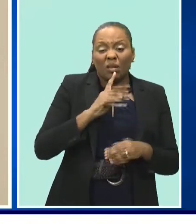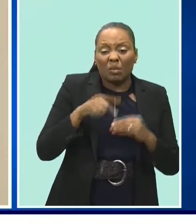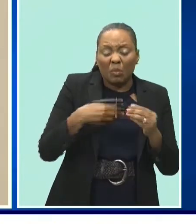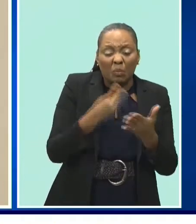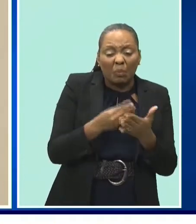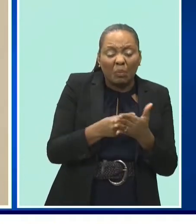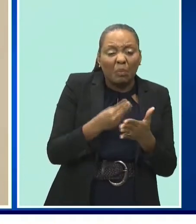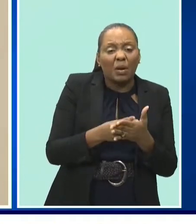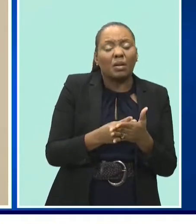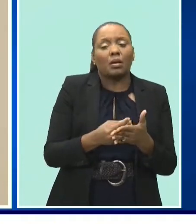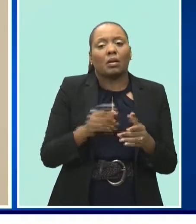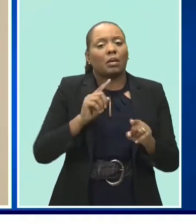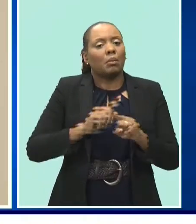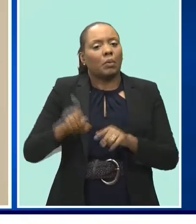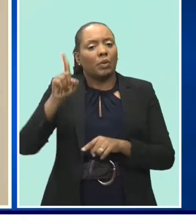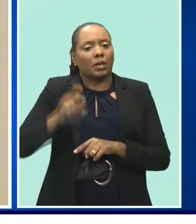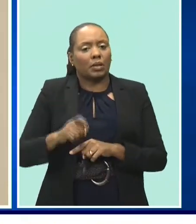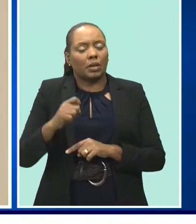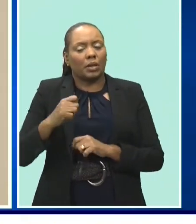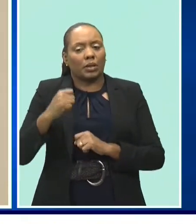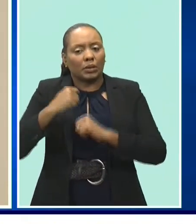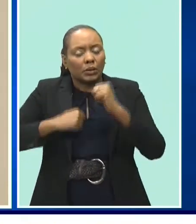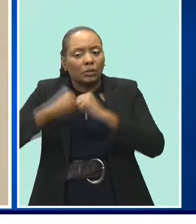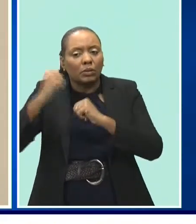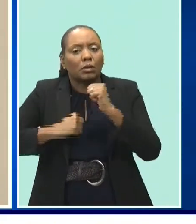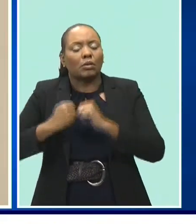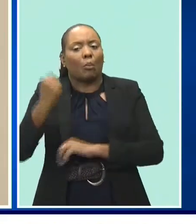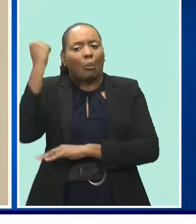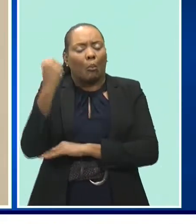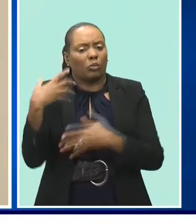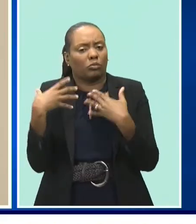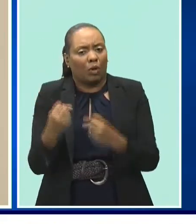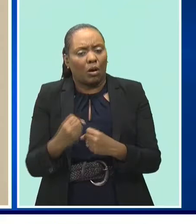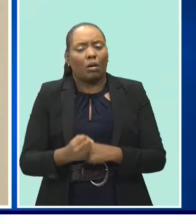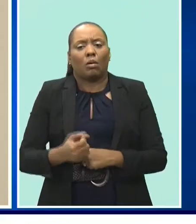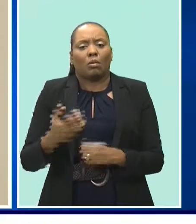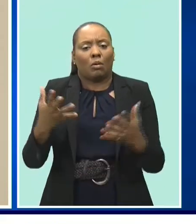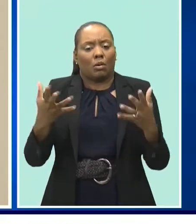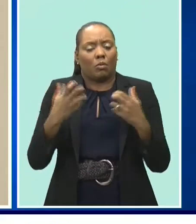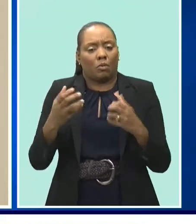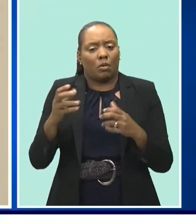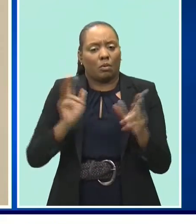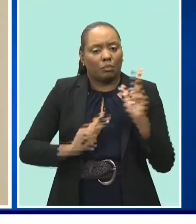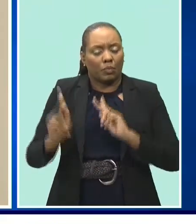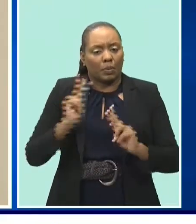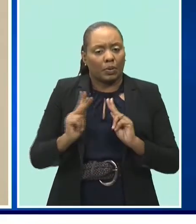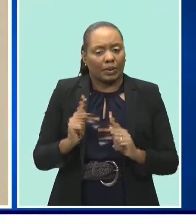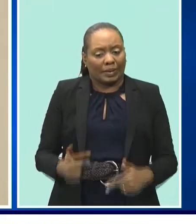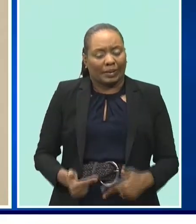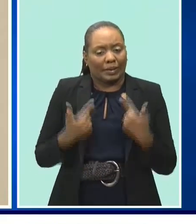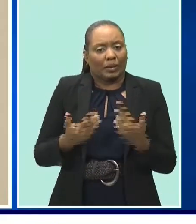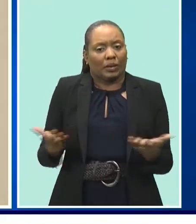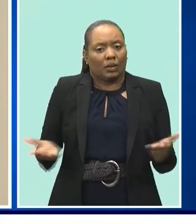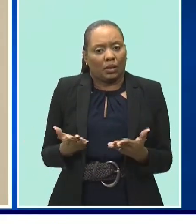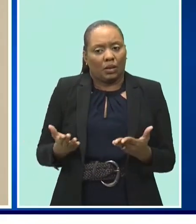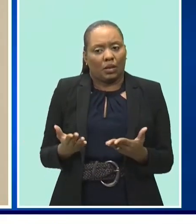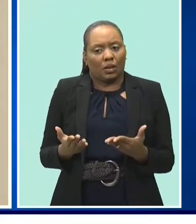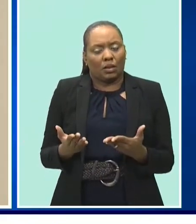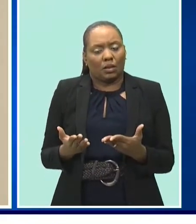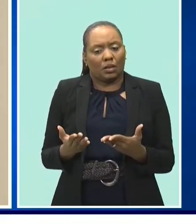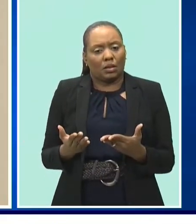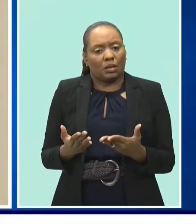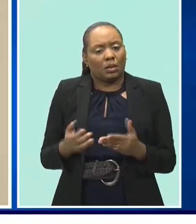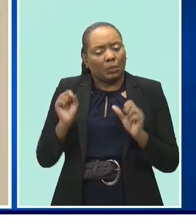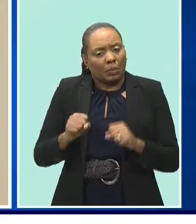if you do not have citizens who can be productive, if you do not have economic sectors that can continue to thrive. In stressing that Barbados looks beyond just